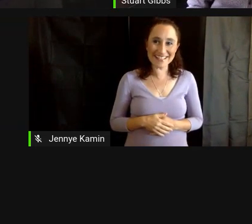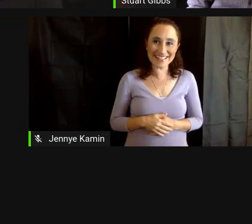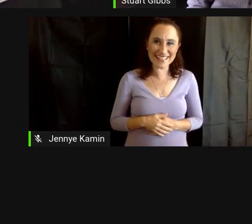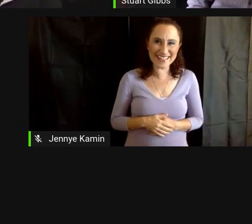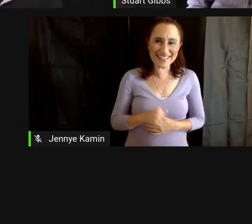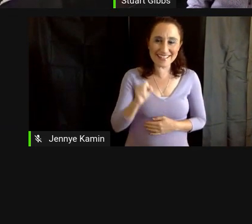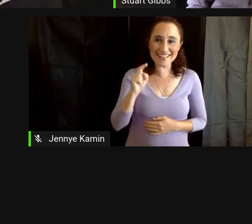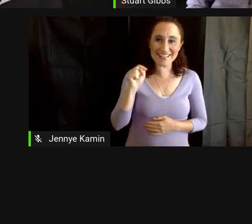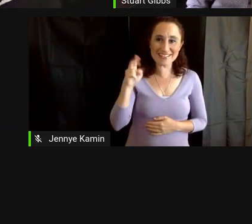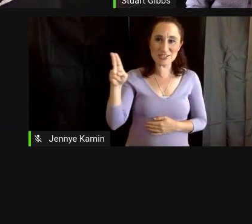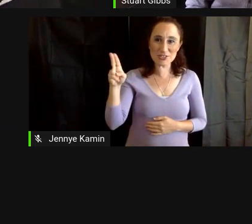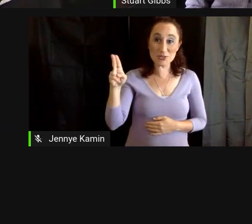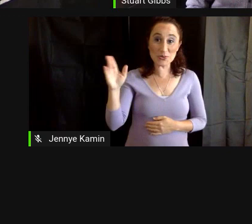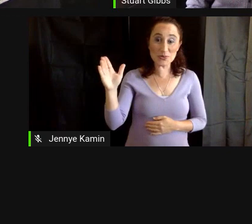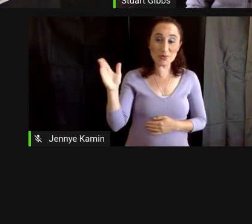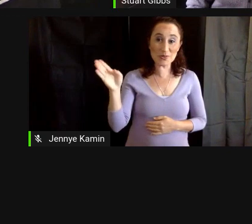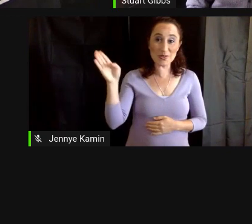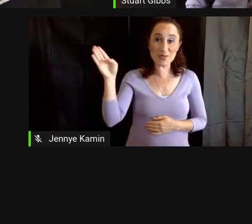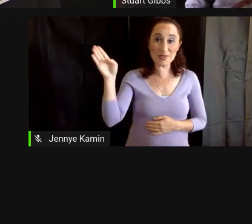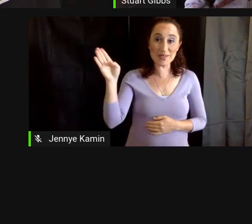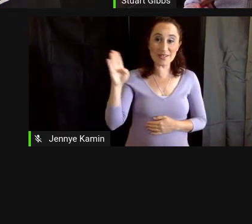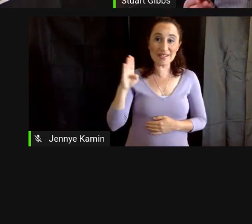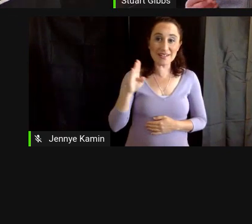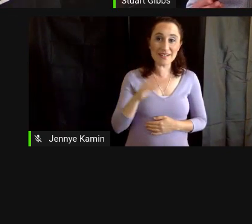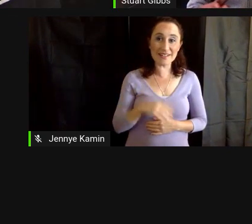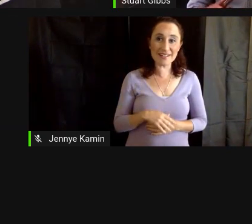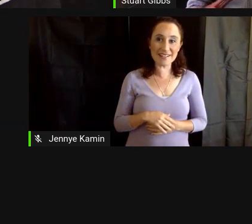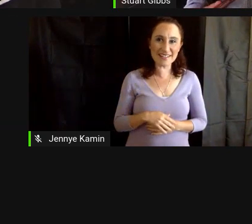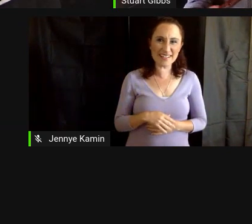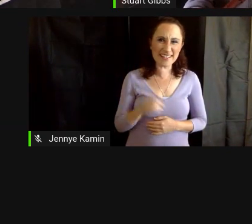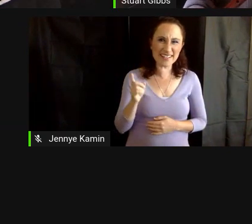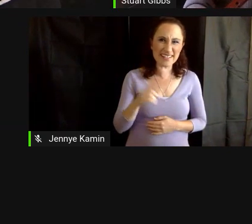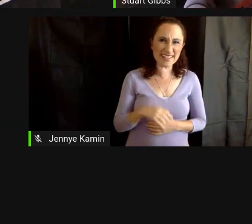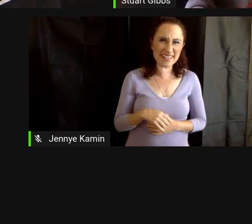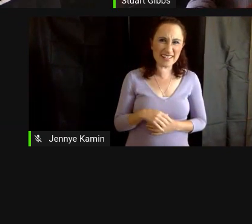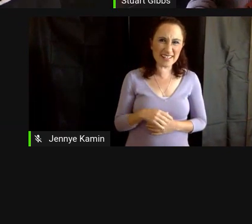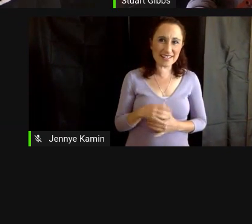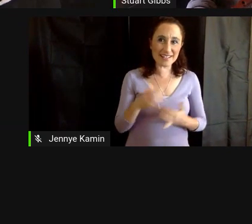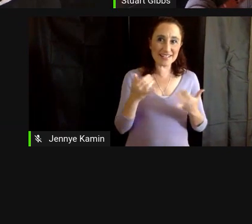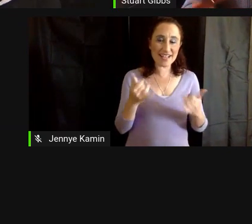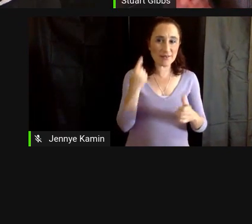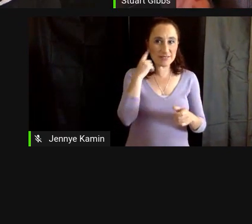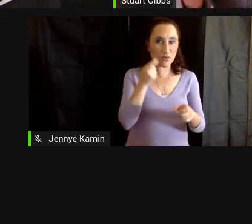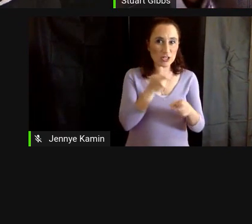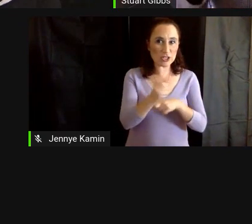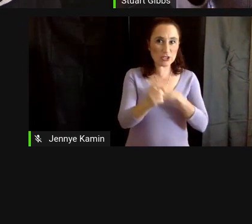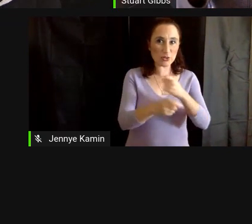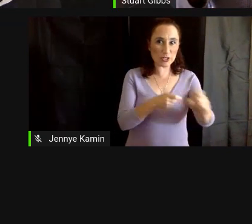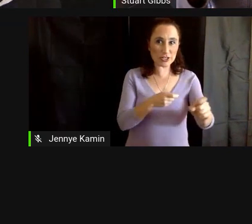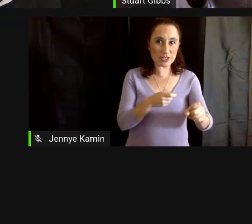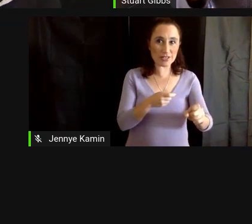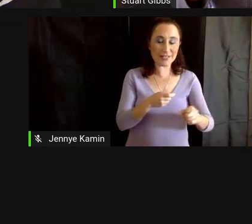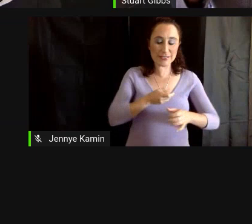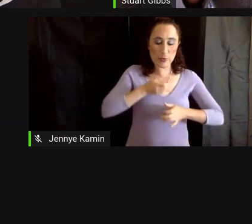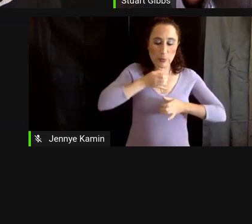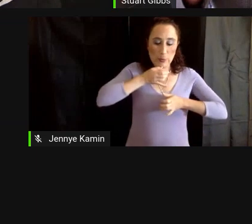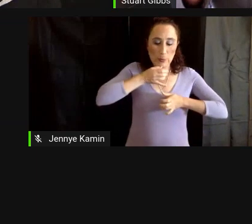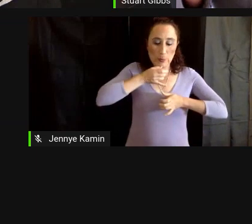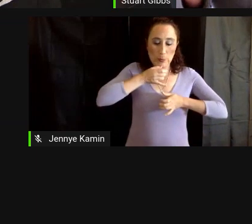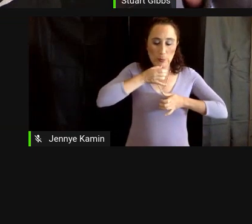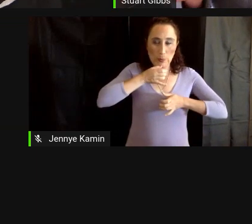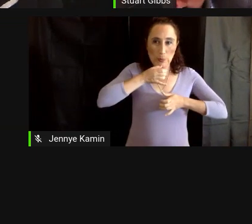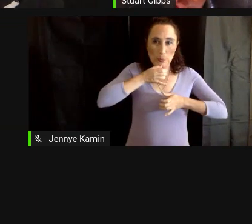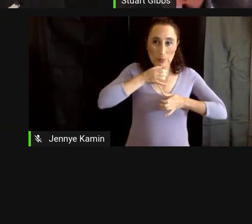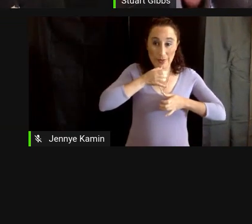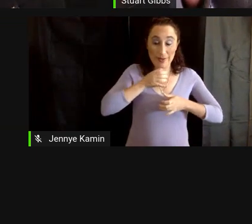I have here what I've heard from many people is now a torture device because it's a recorder, and many people have